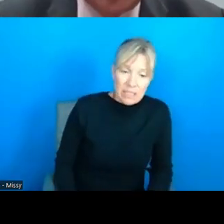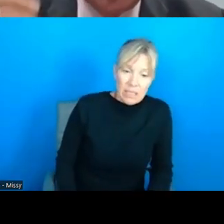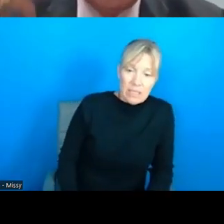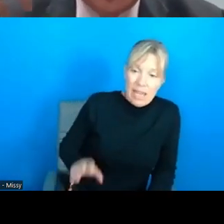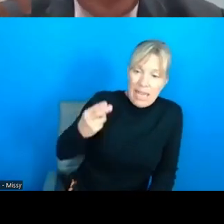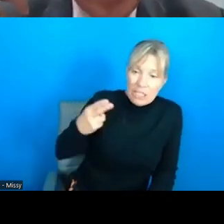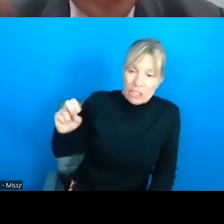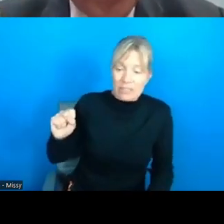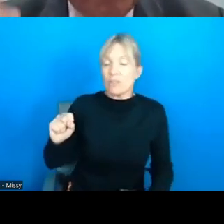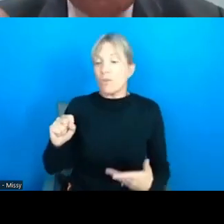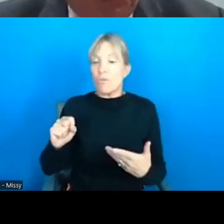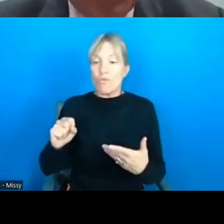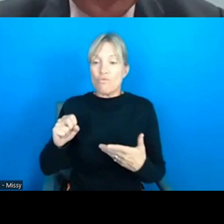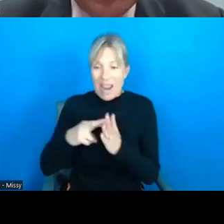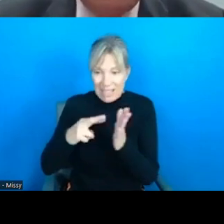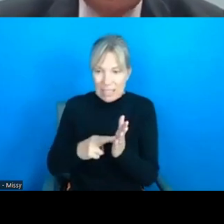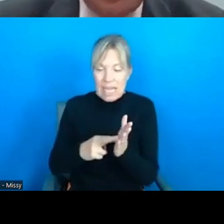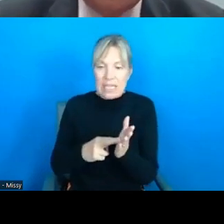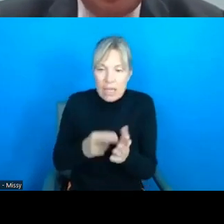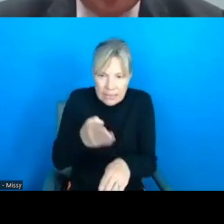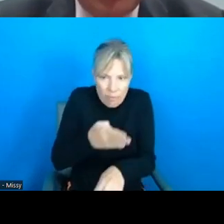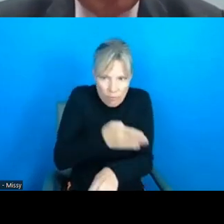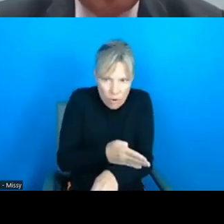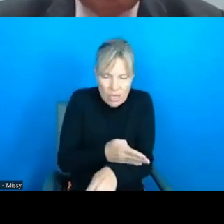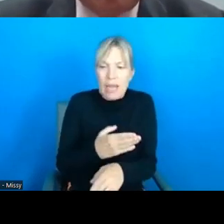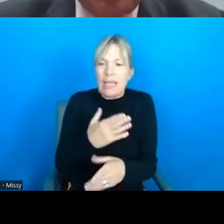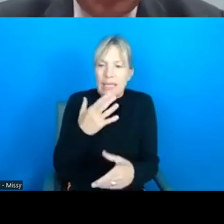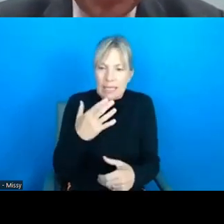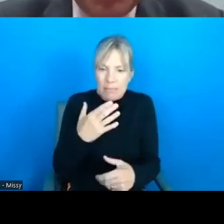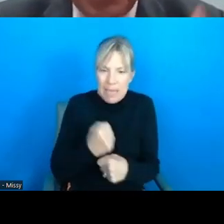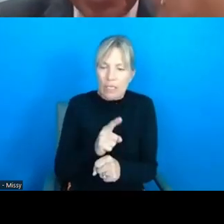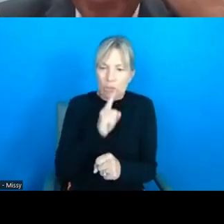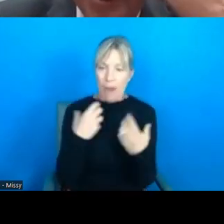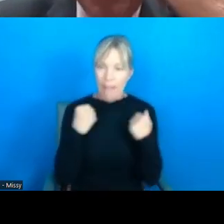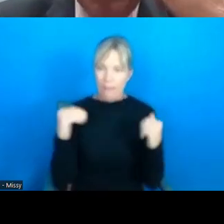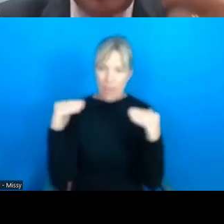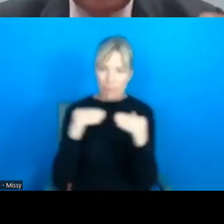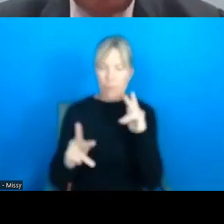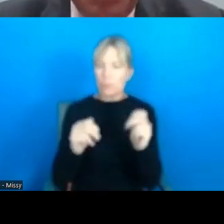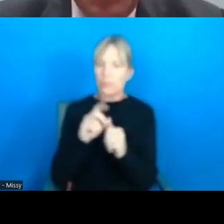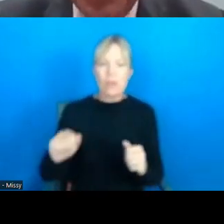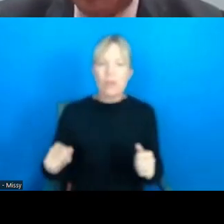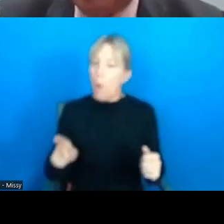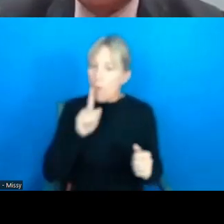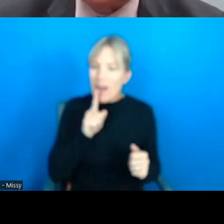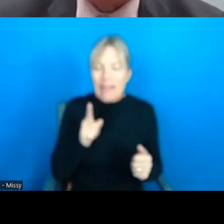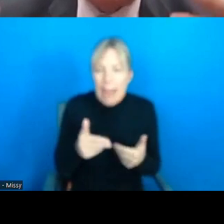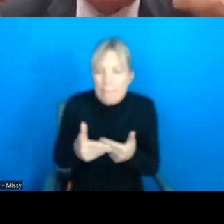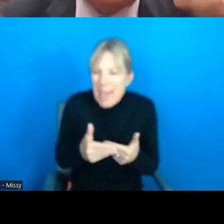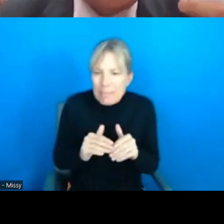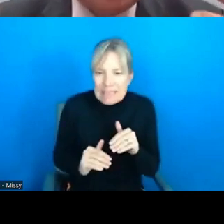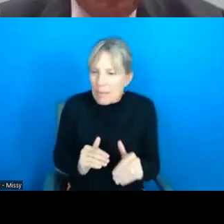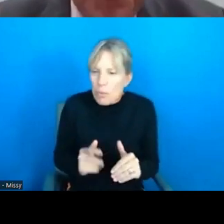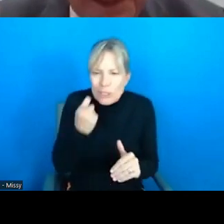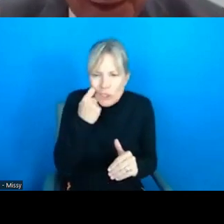HHS regulation is at least a step forward in getting health equity for people with disabilities. I mean, we're at the baby steps. We're at just